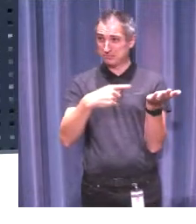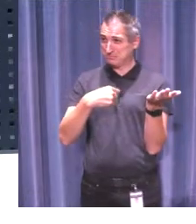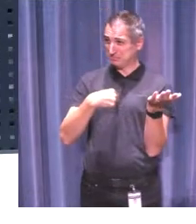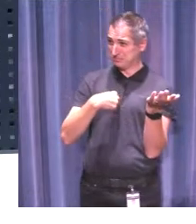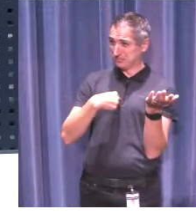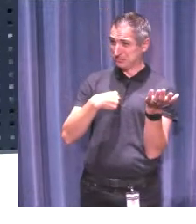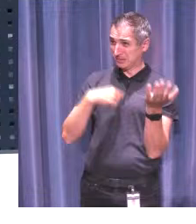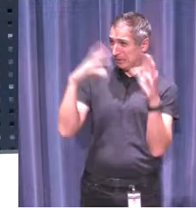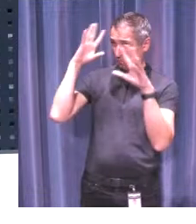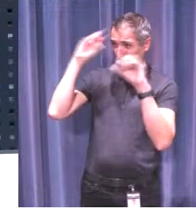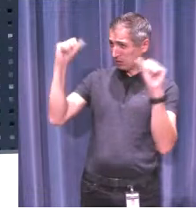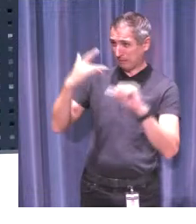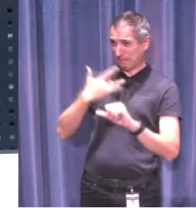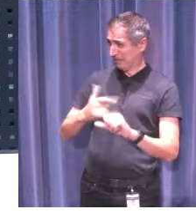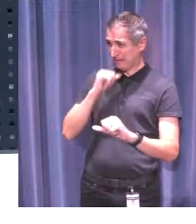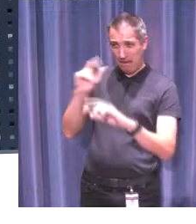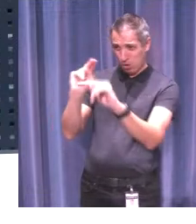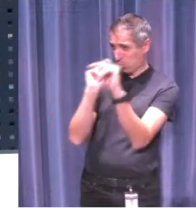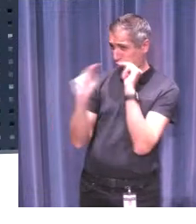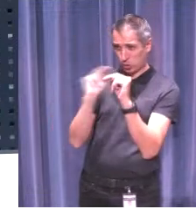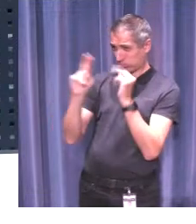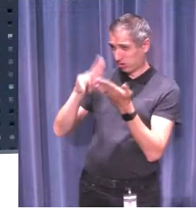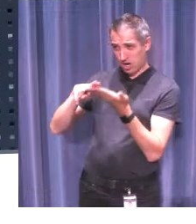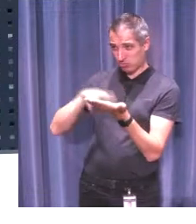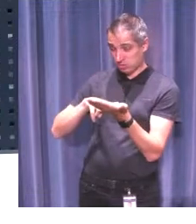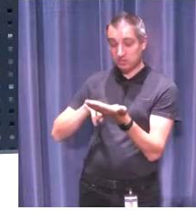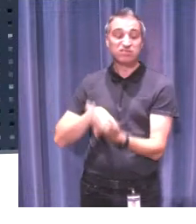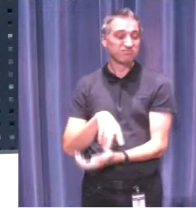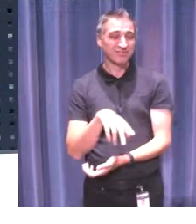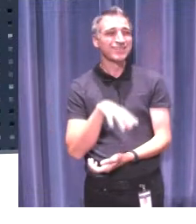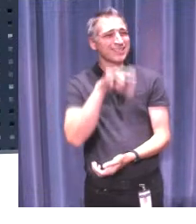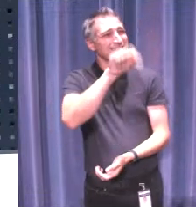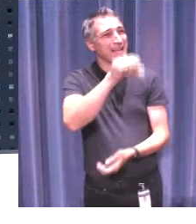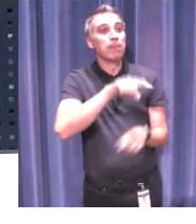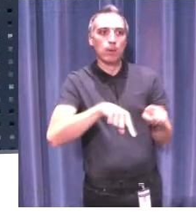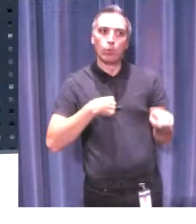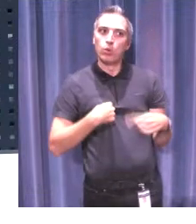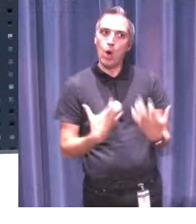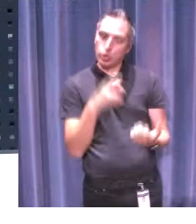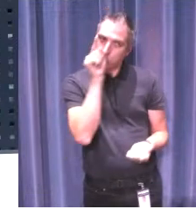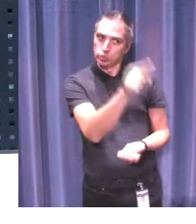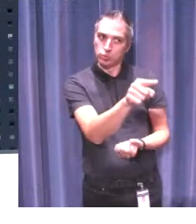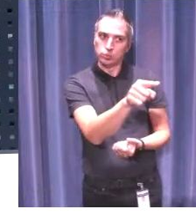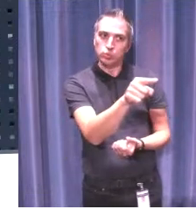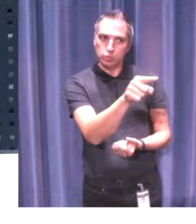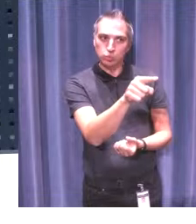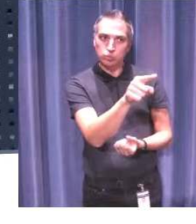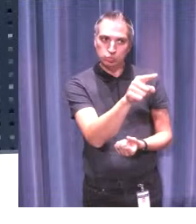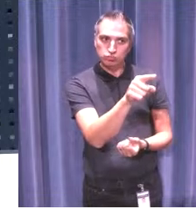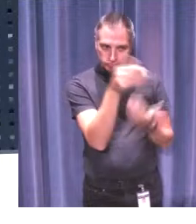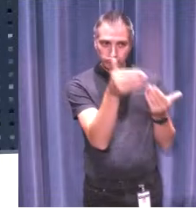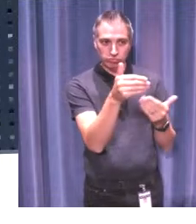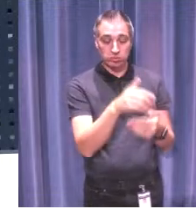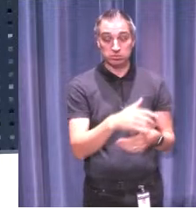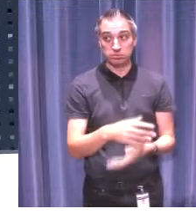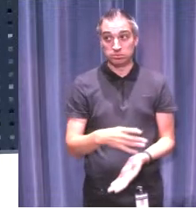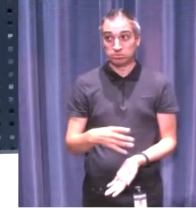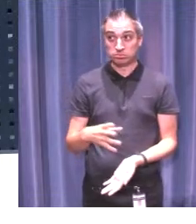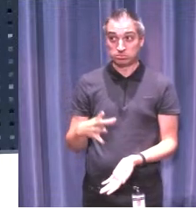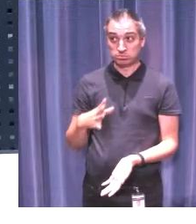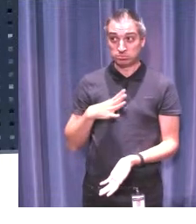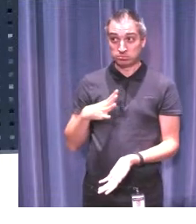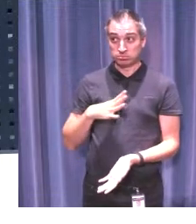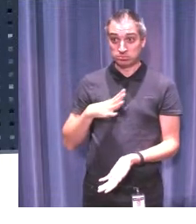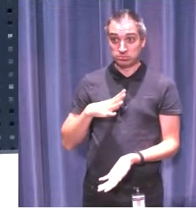presidents don't negotiate contracts. They said, yeah, but we really want you to do this. So, okay, I was